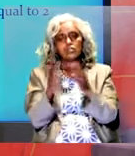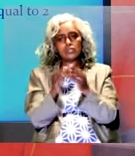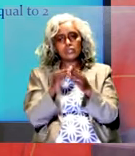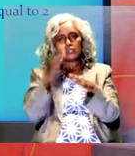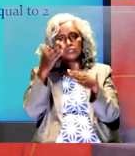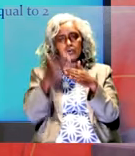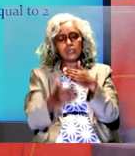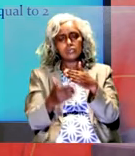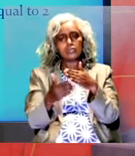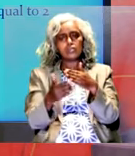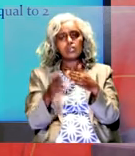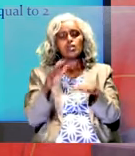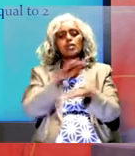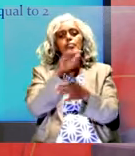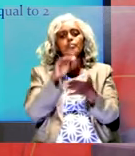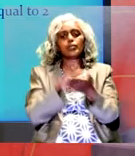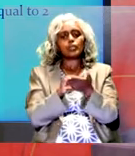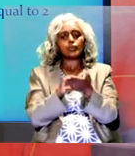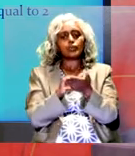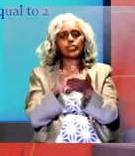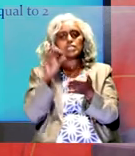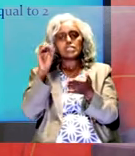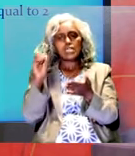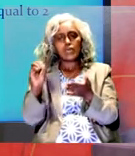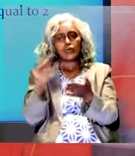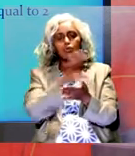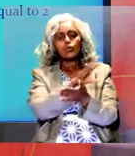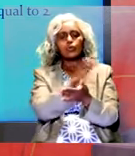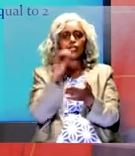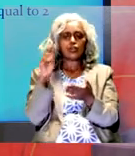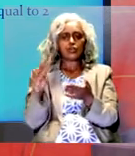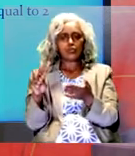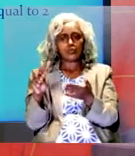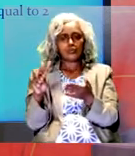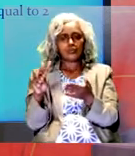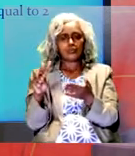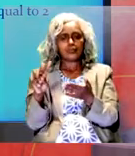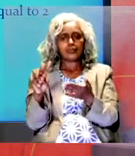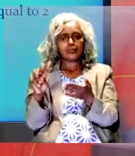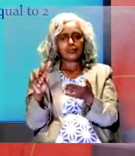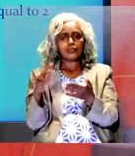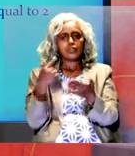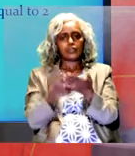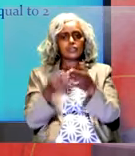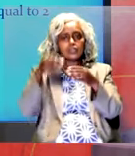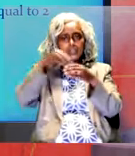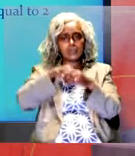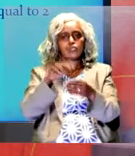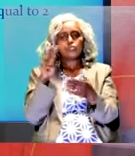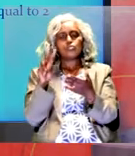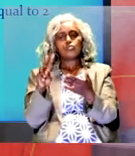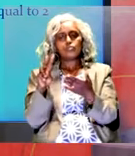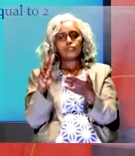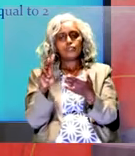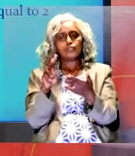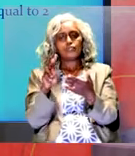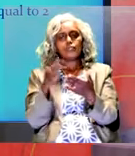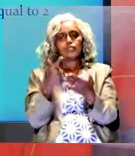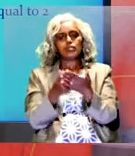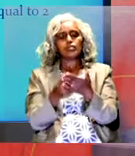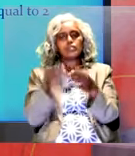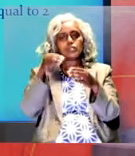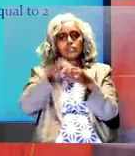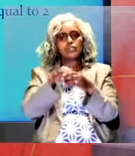found between 0 and 2. It includes 2. It